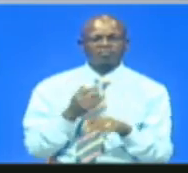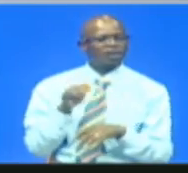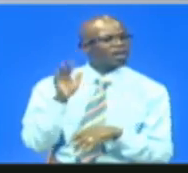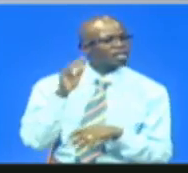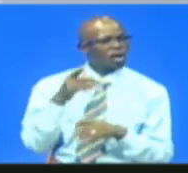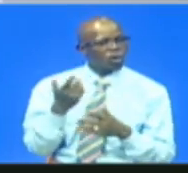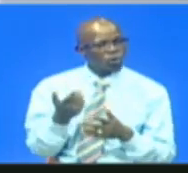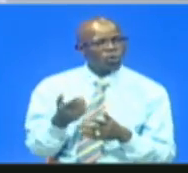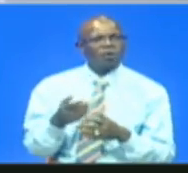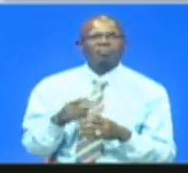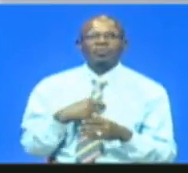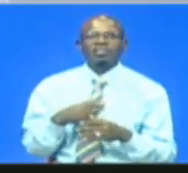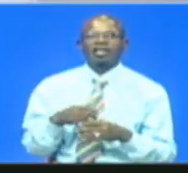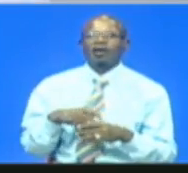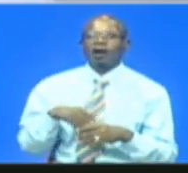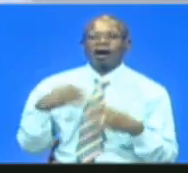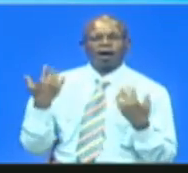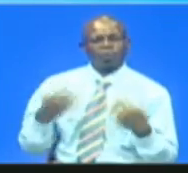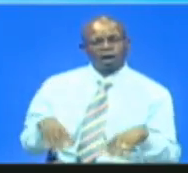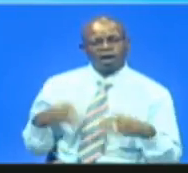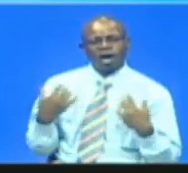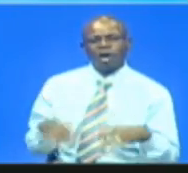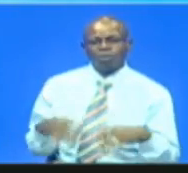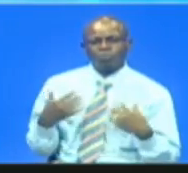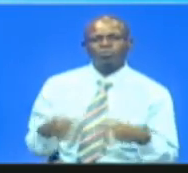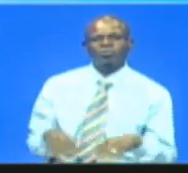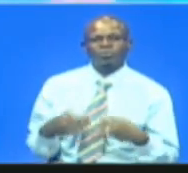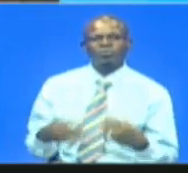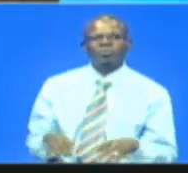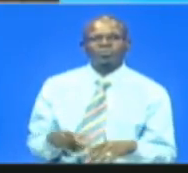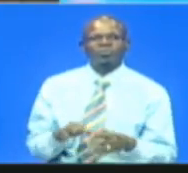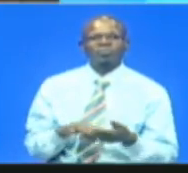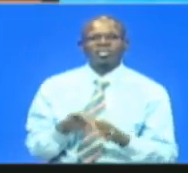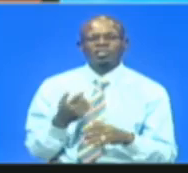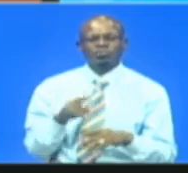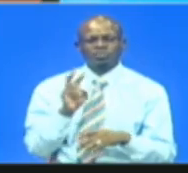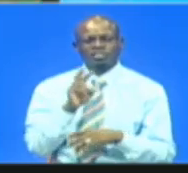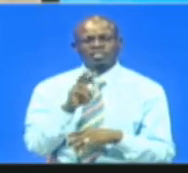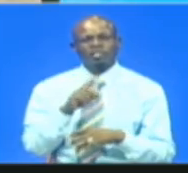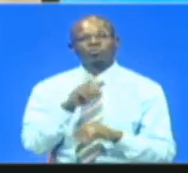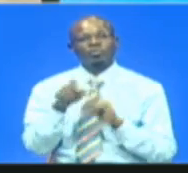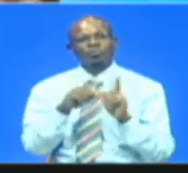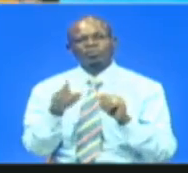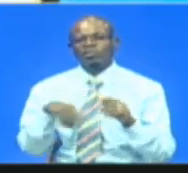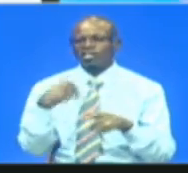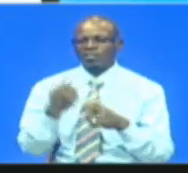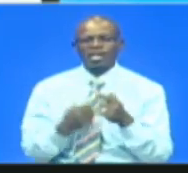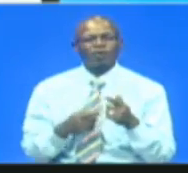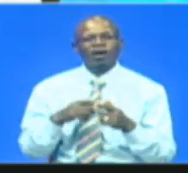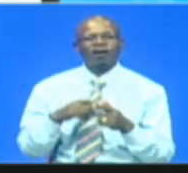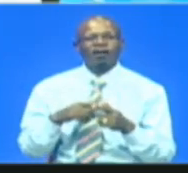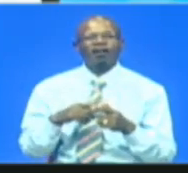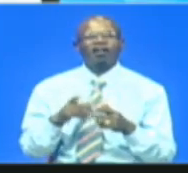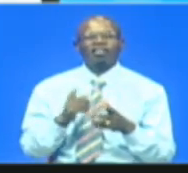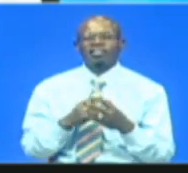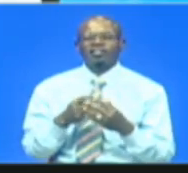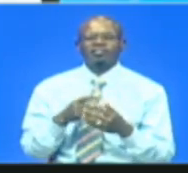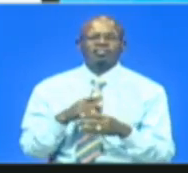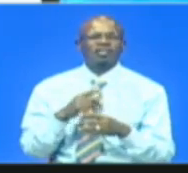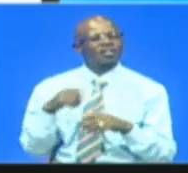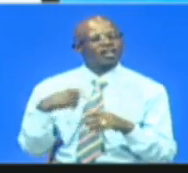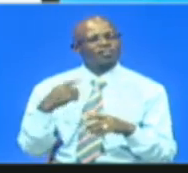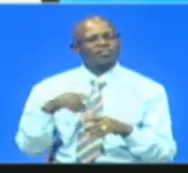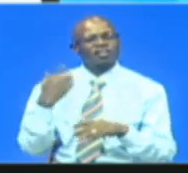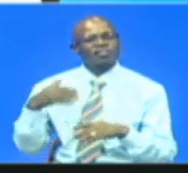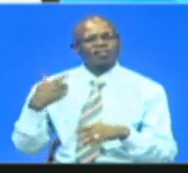to Dubai. My son wants to go to Dubai. Simply look out for questions every hour on what you have watched. The questions will be as